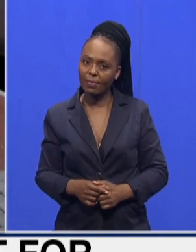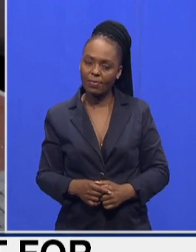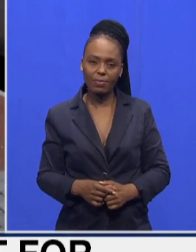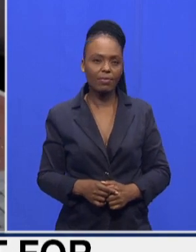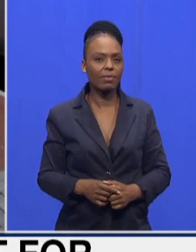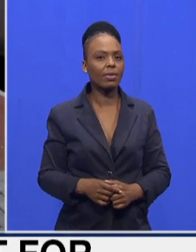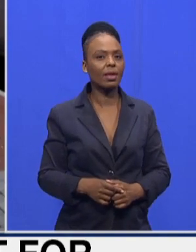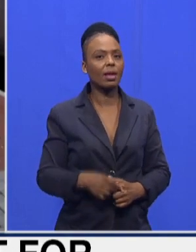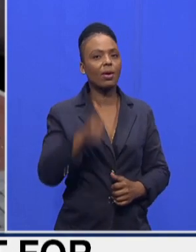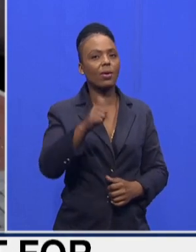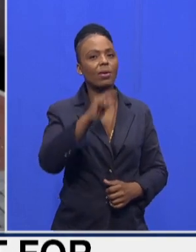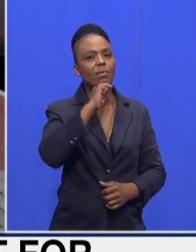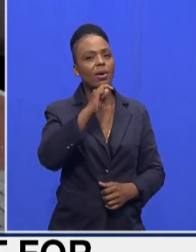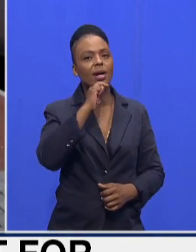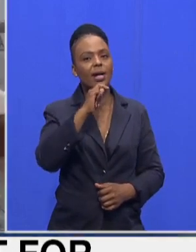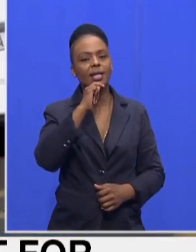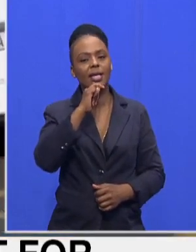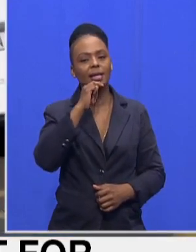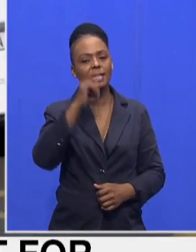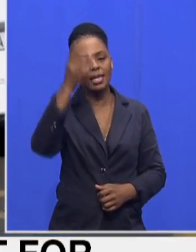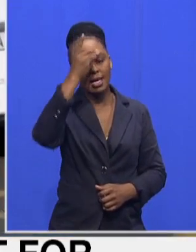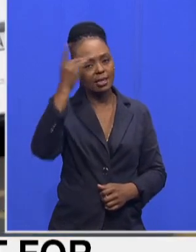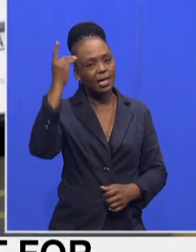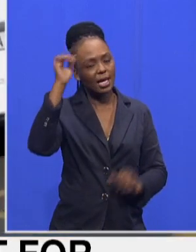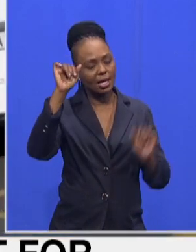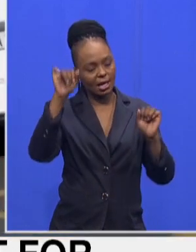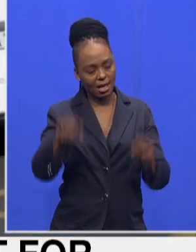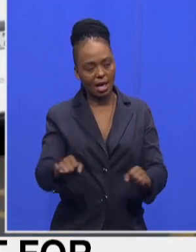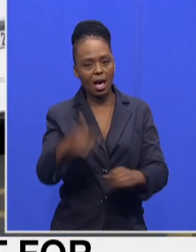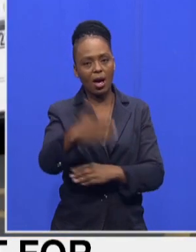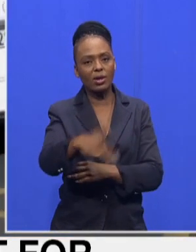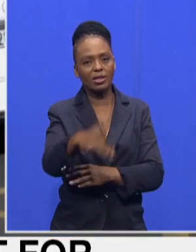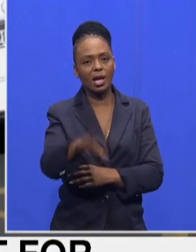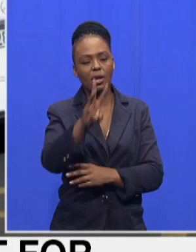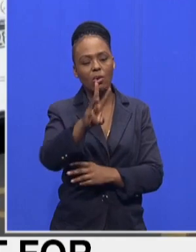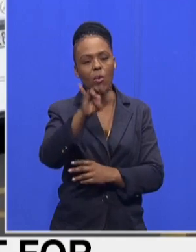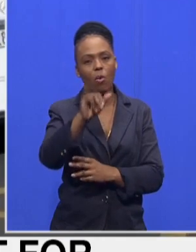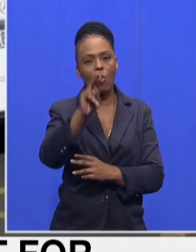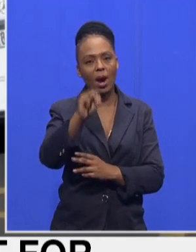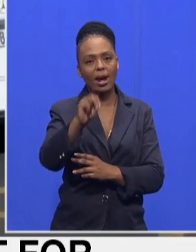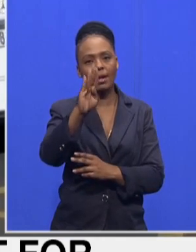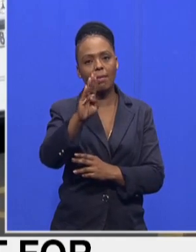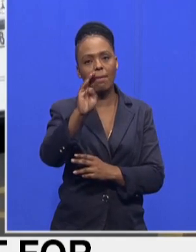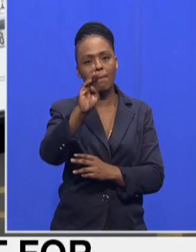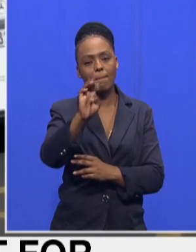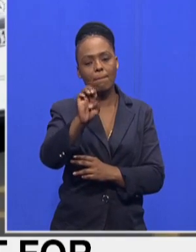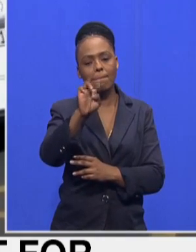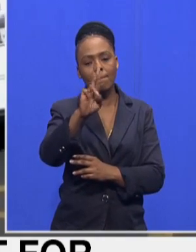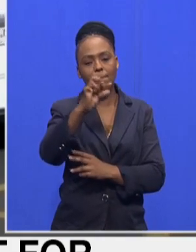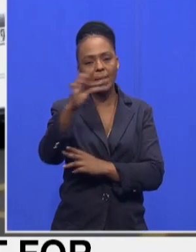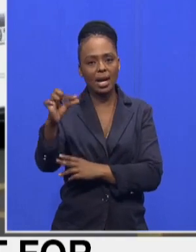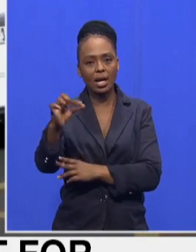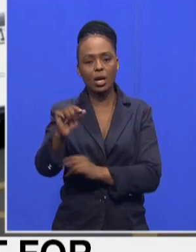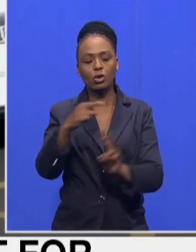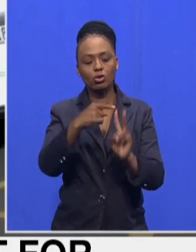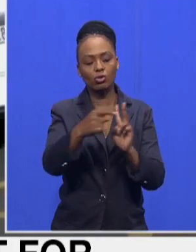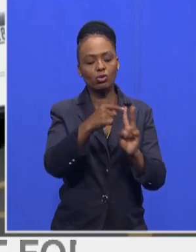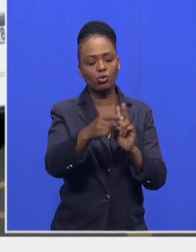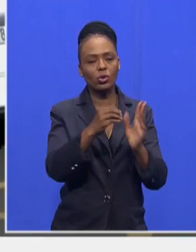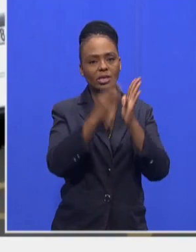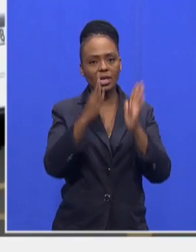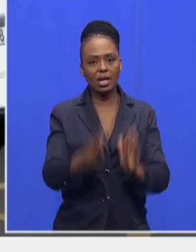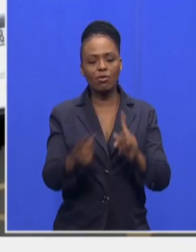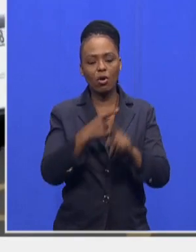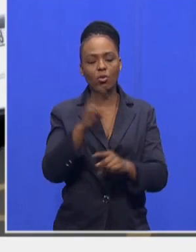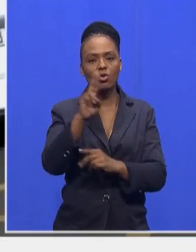Well, a good morning to you, Desiree. We are outside Wynberg Magistrate's Court. This is where two students from UCT will be making their appearance